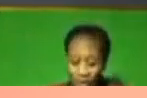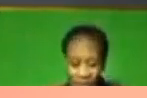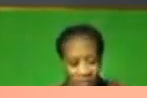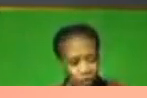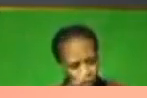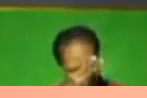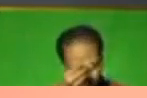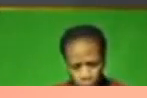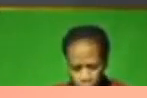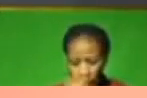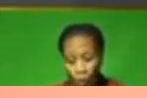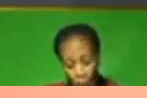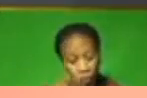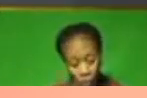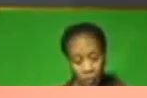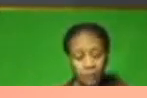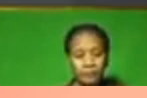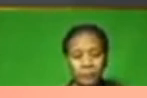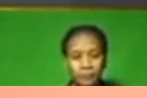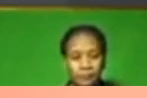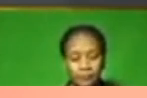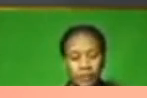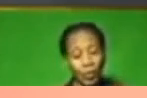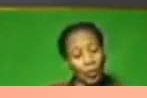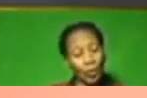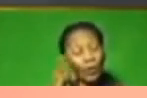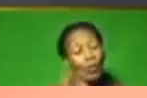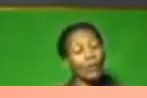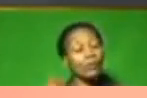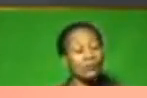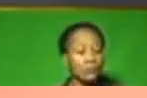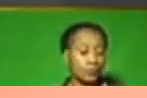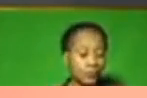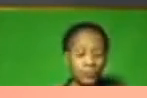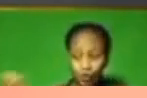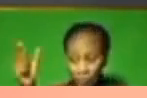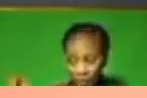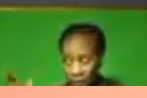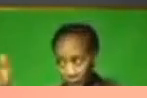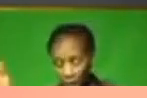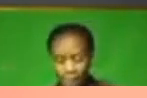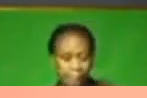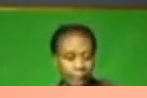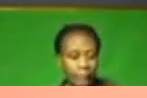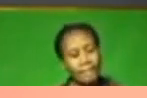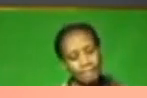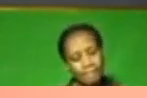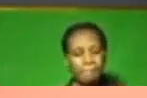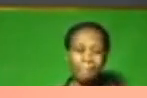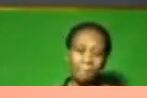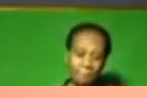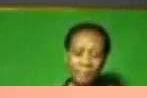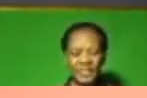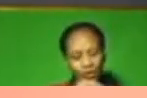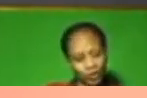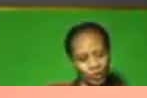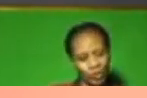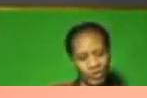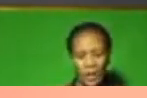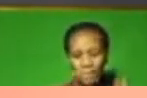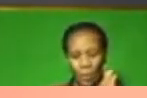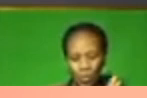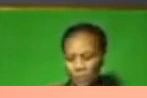society. We will continue, Madam Speaker, to build meaningful social